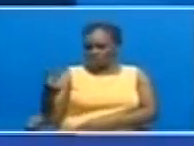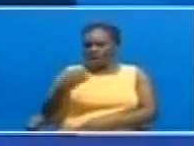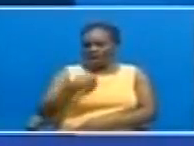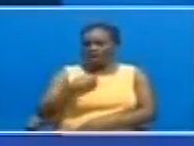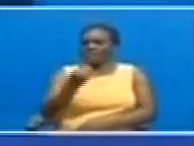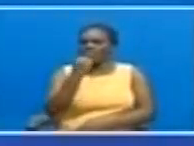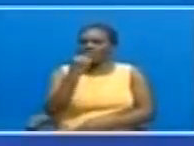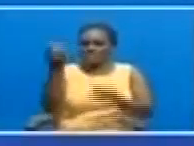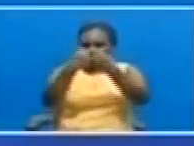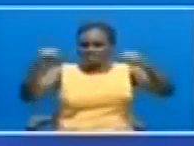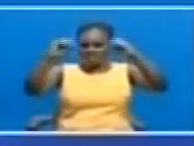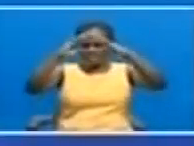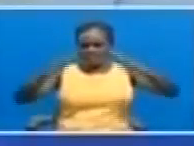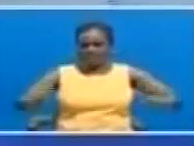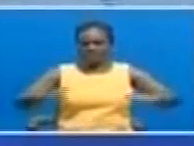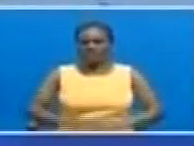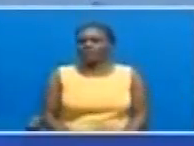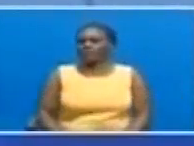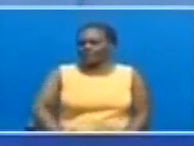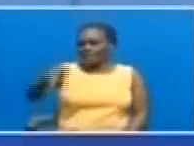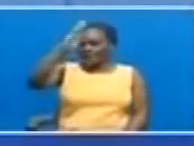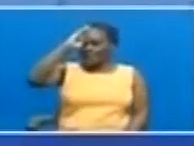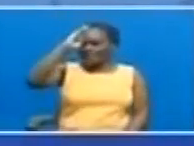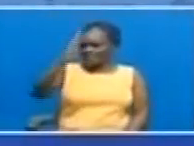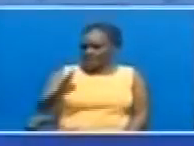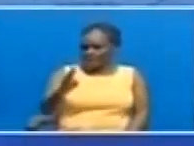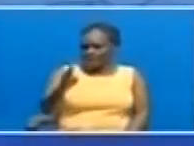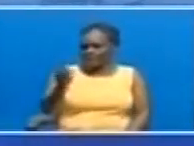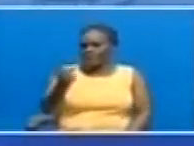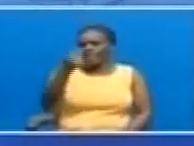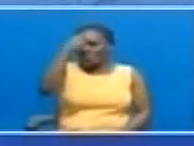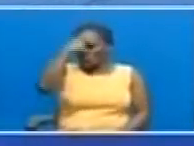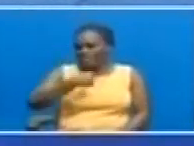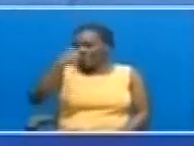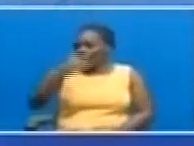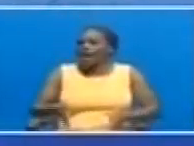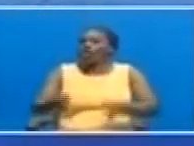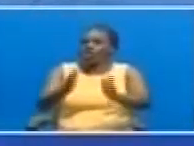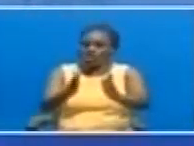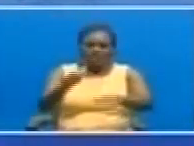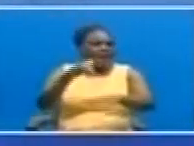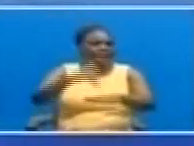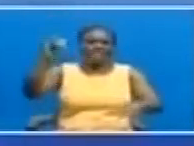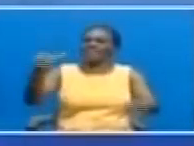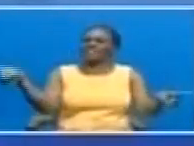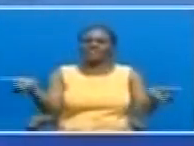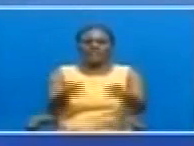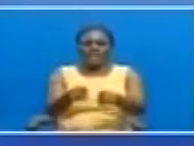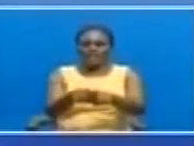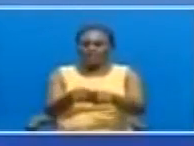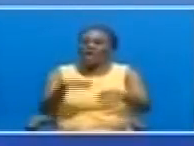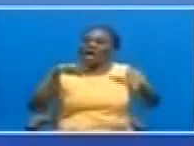dinner at State House, Nairobi. On Sunday, motorists plying the Thika Superhighway will be affected as there will be